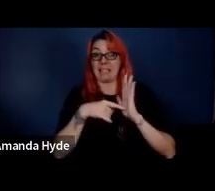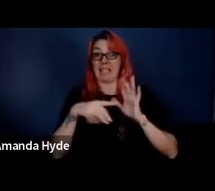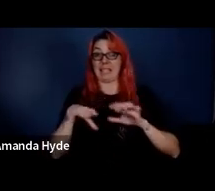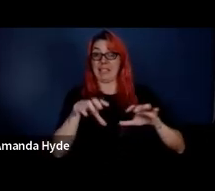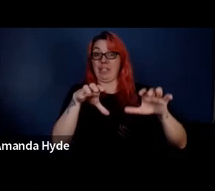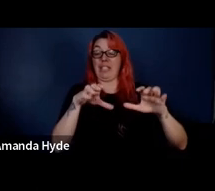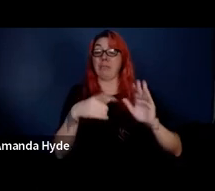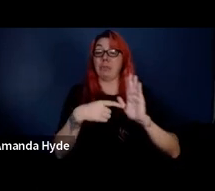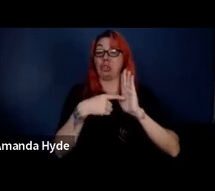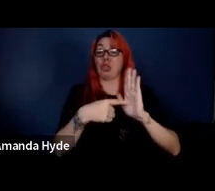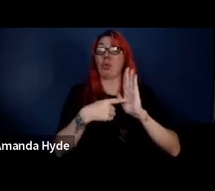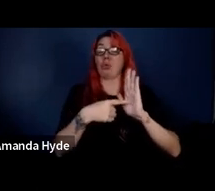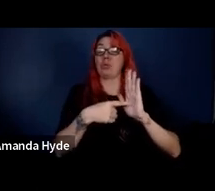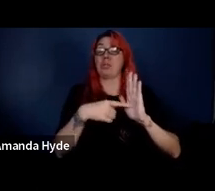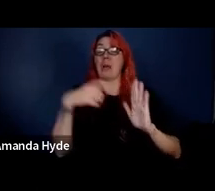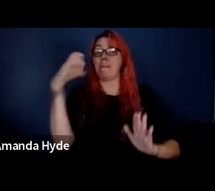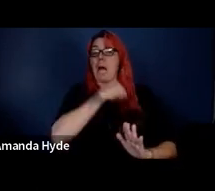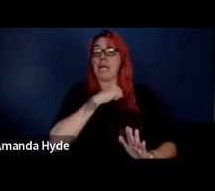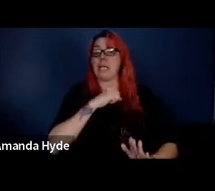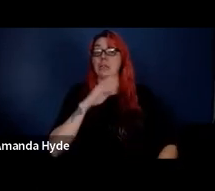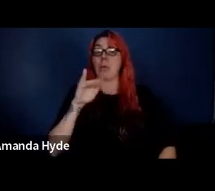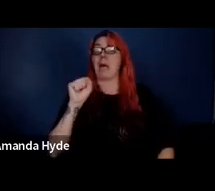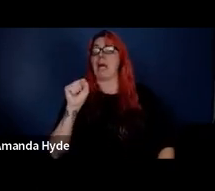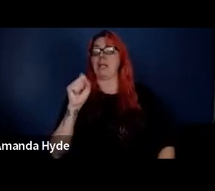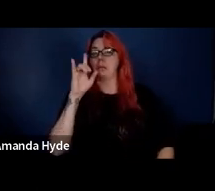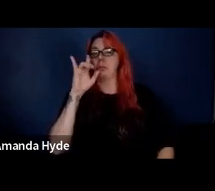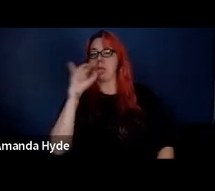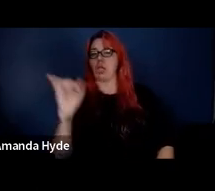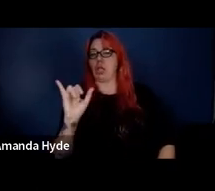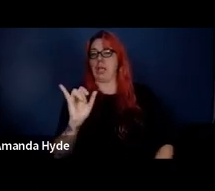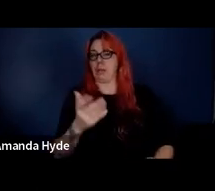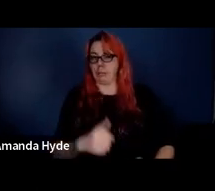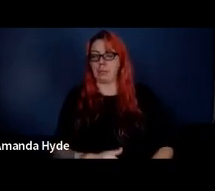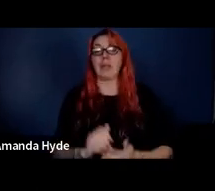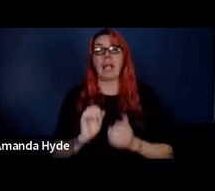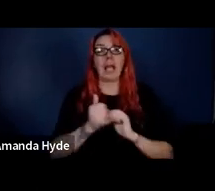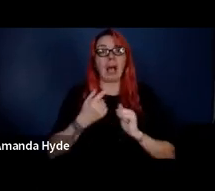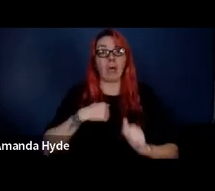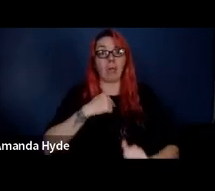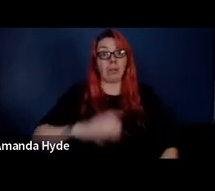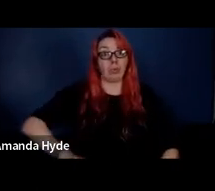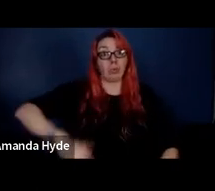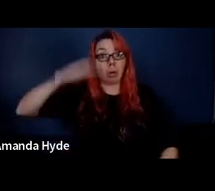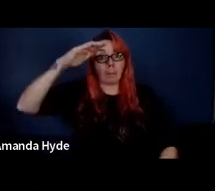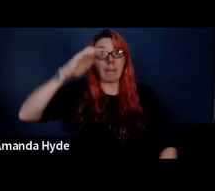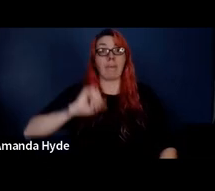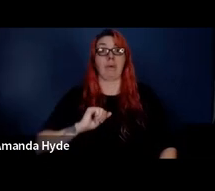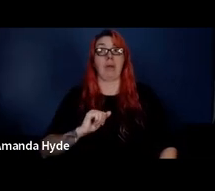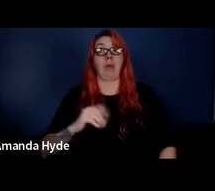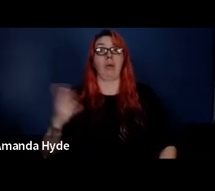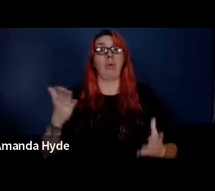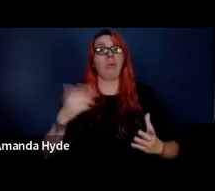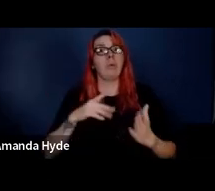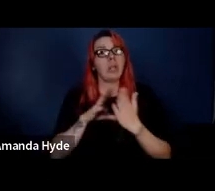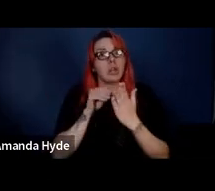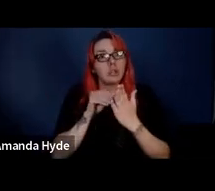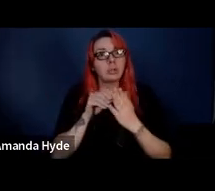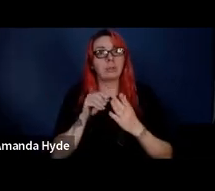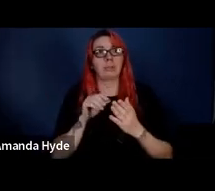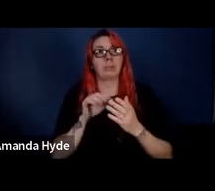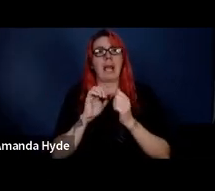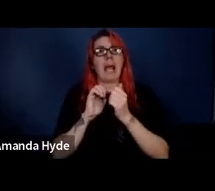that are in our life's journey and the way we've learned things and taught things in the concepts of society,